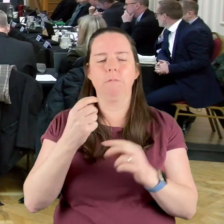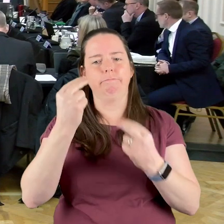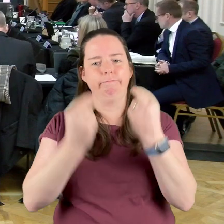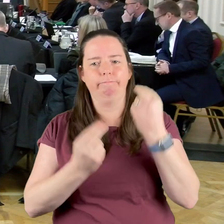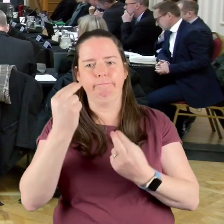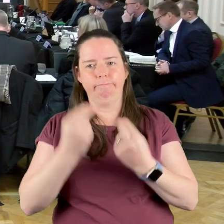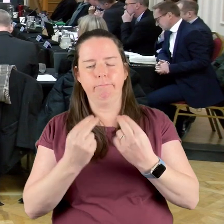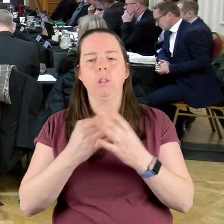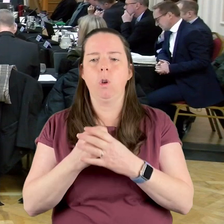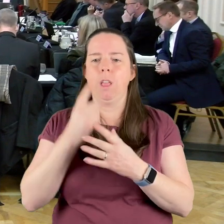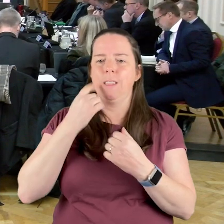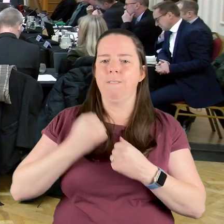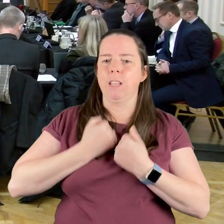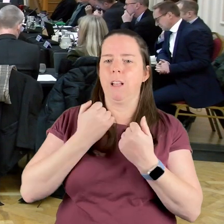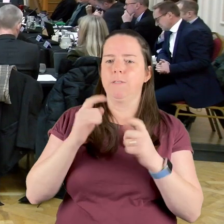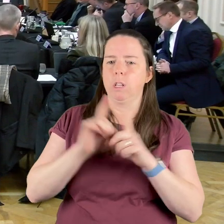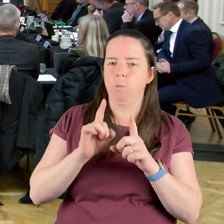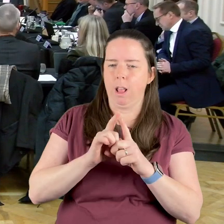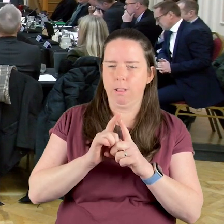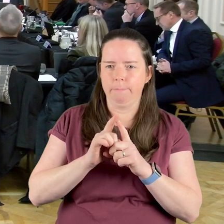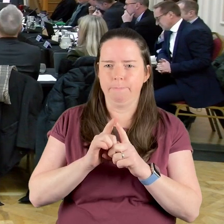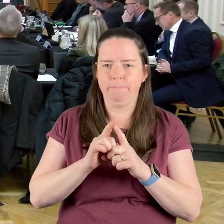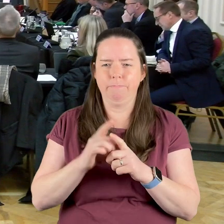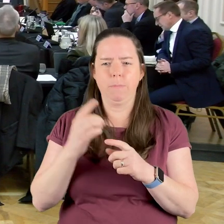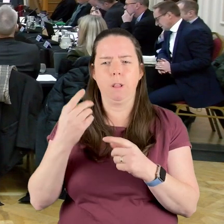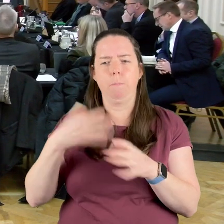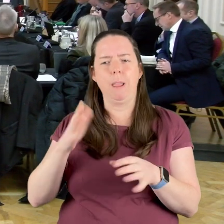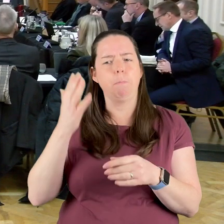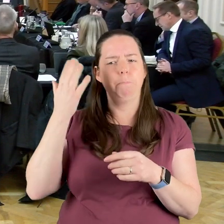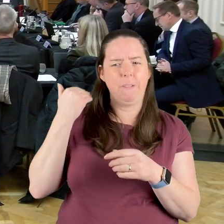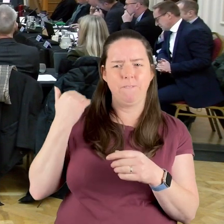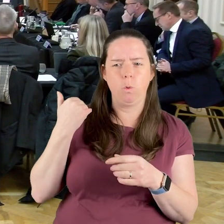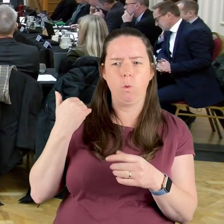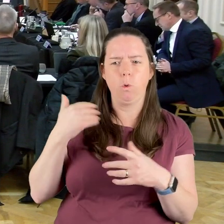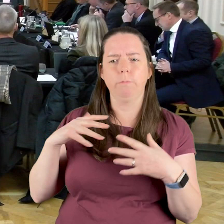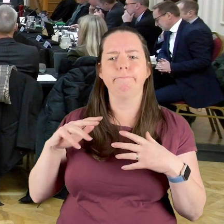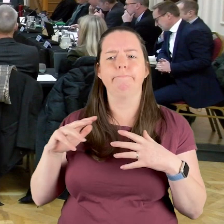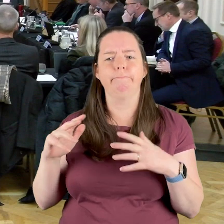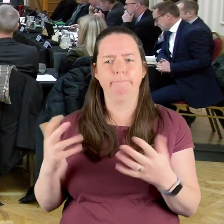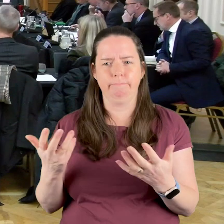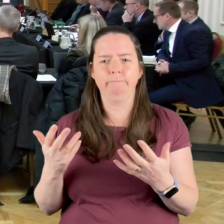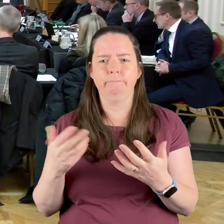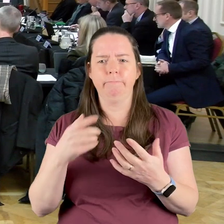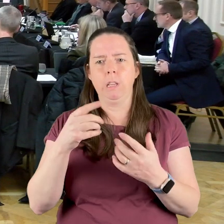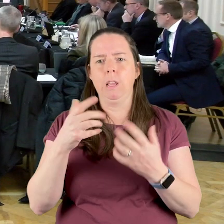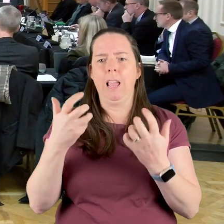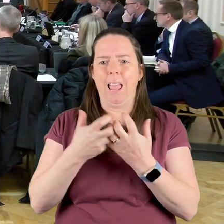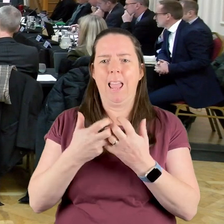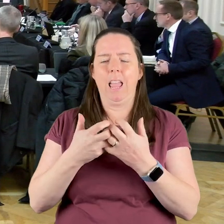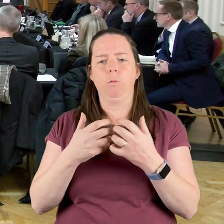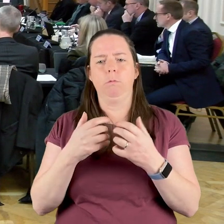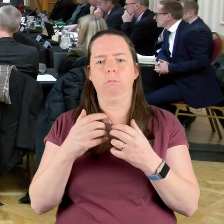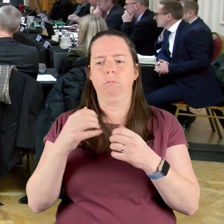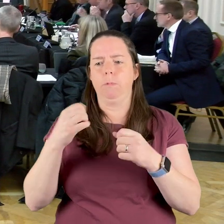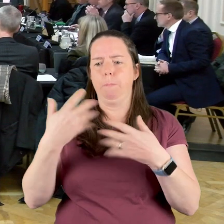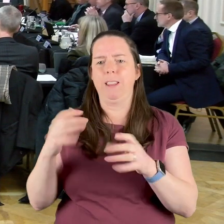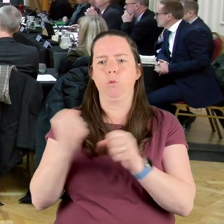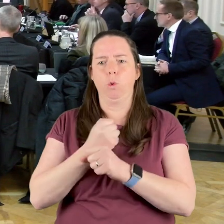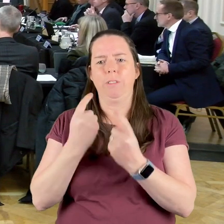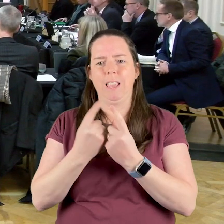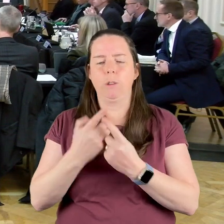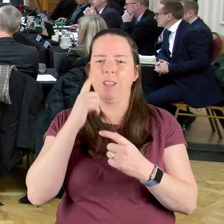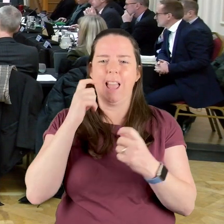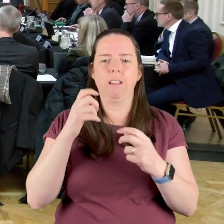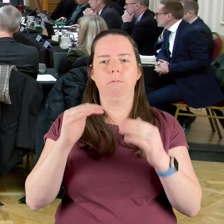things that we have to fulfill, and they're going to measure us against as we go. And I think for ourselves as well, we know that in the old